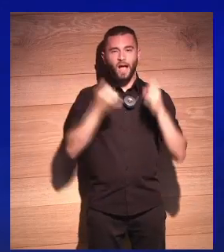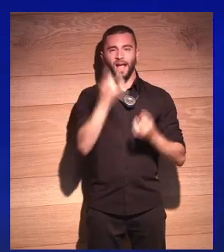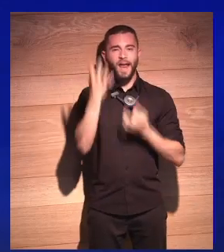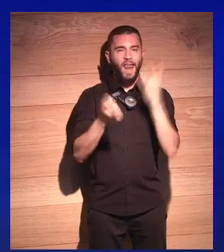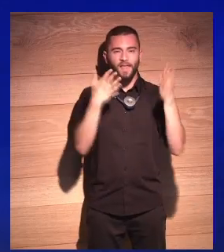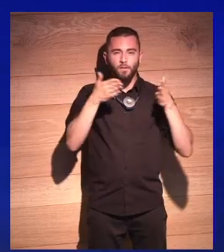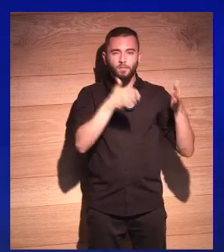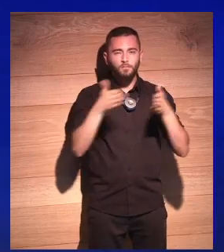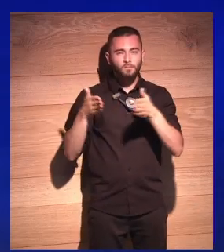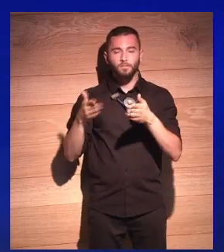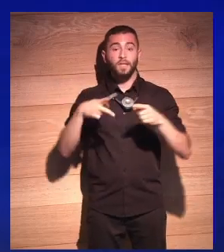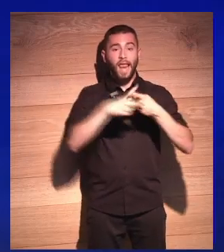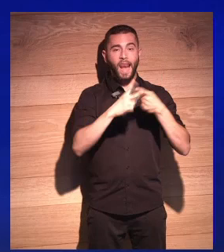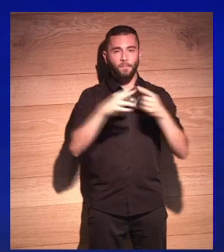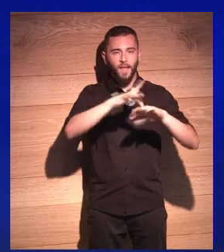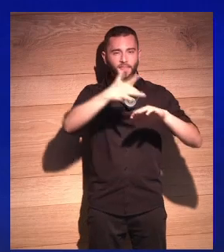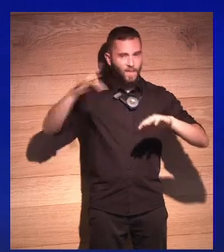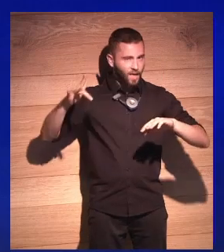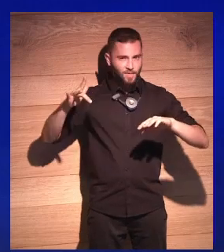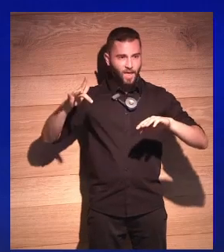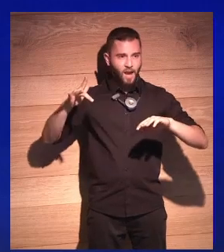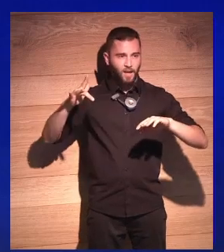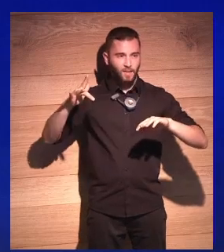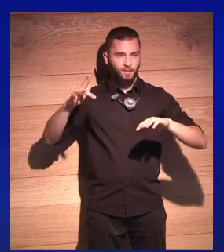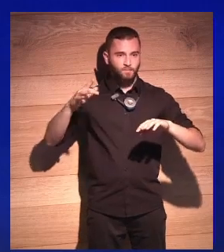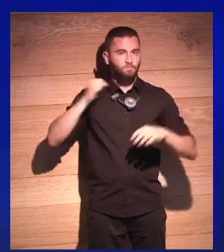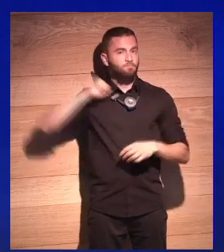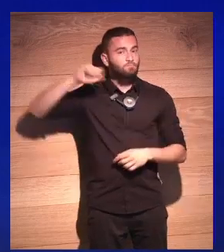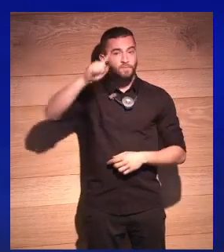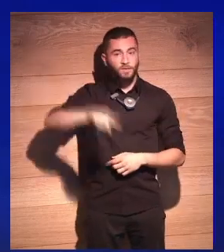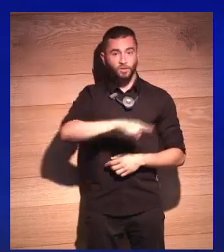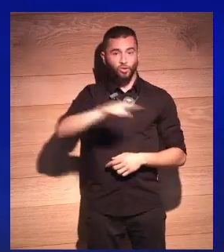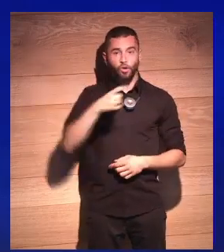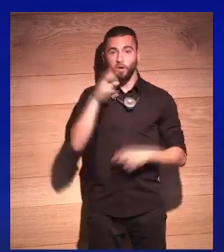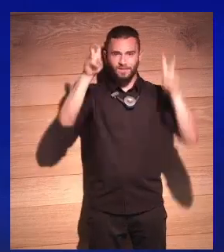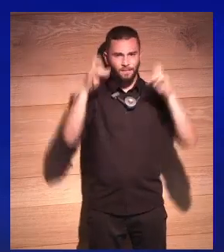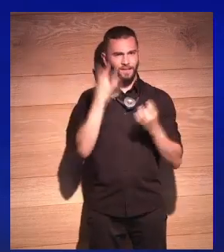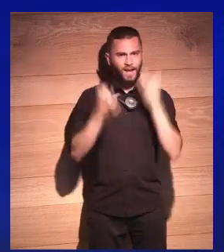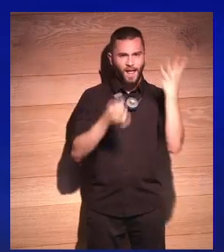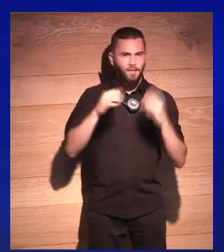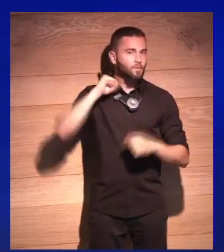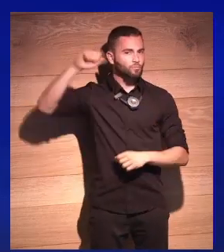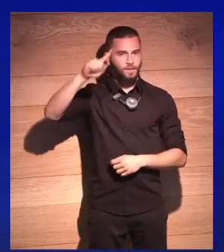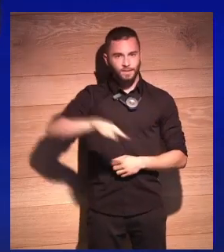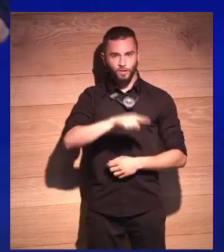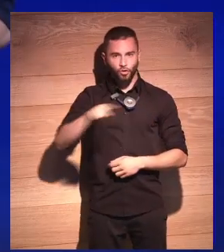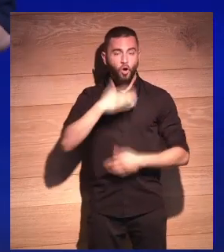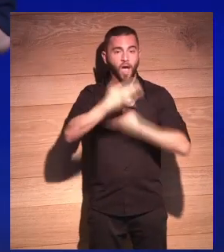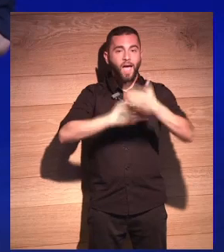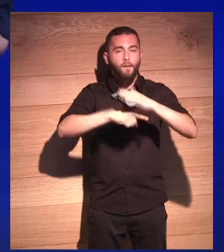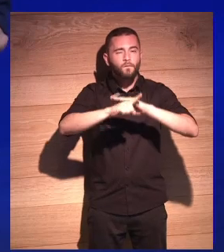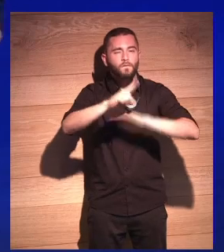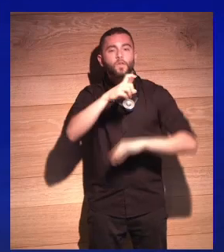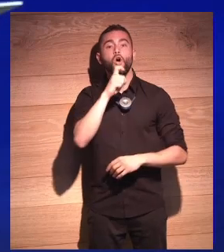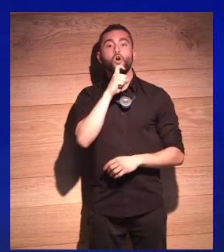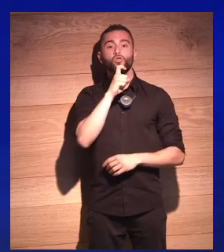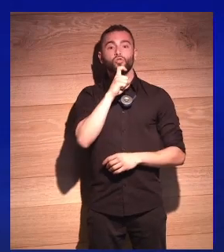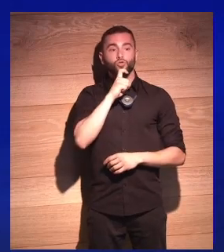about creativity, where digital tools will condition or not creativity, how